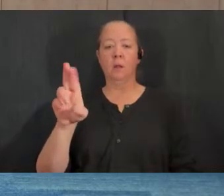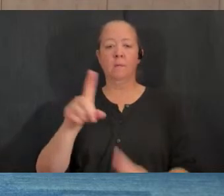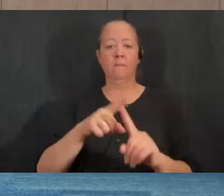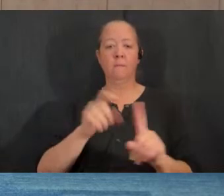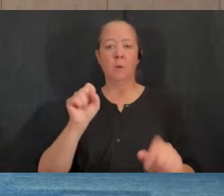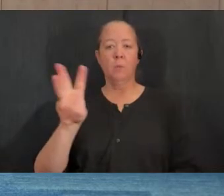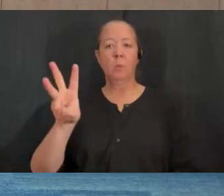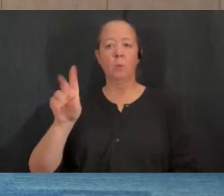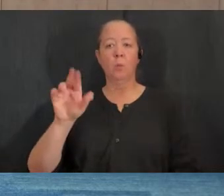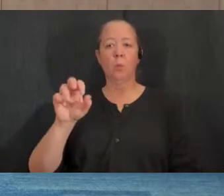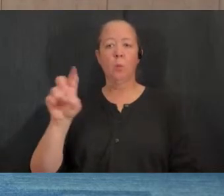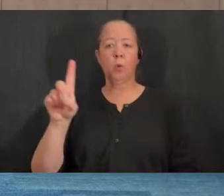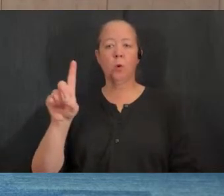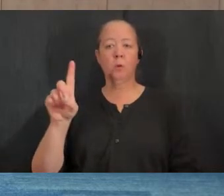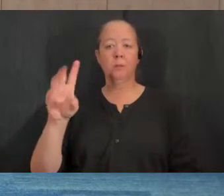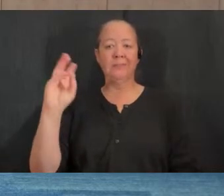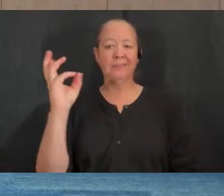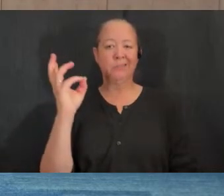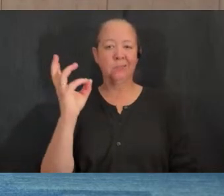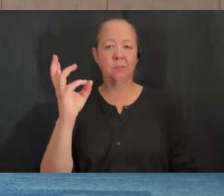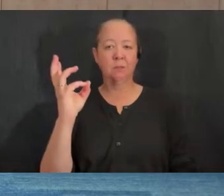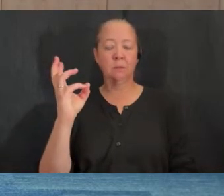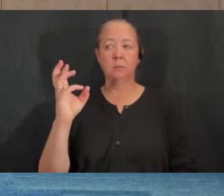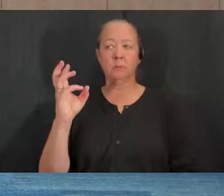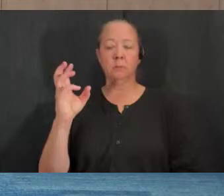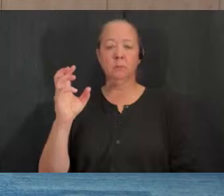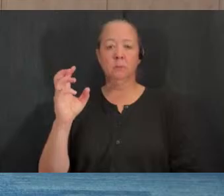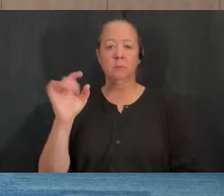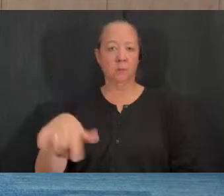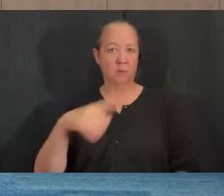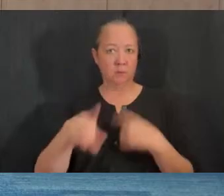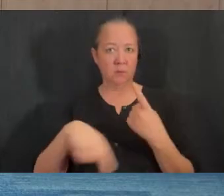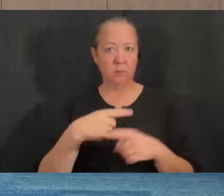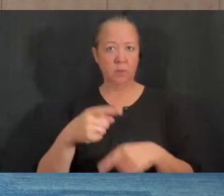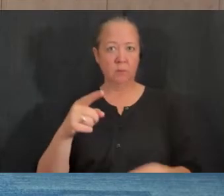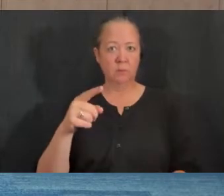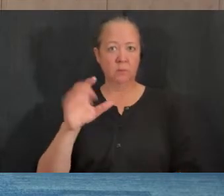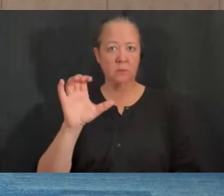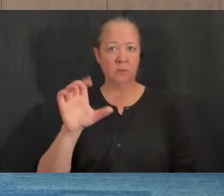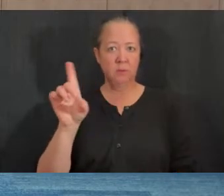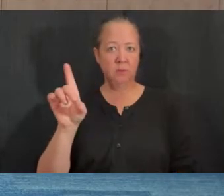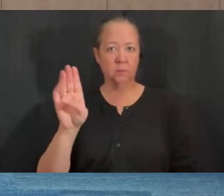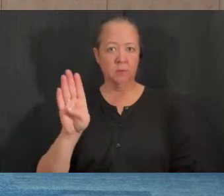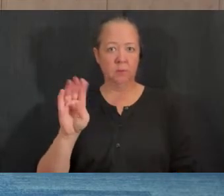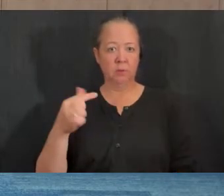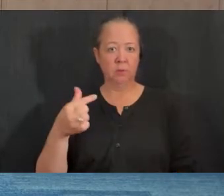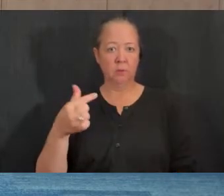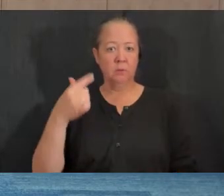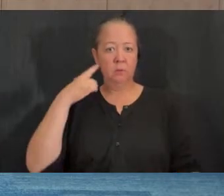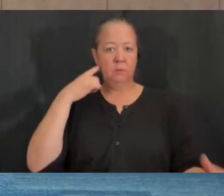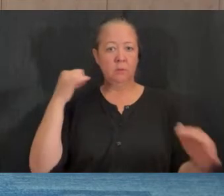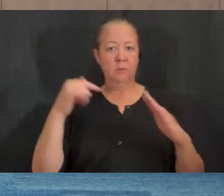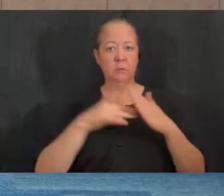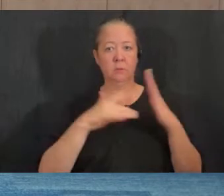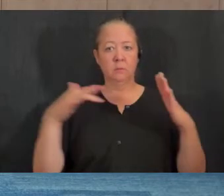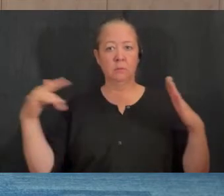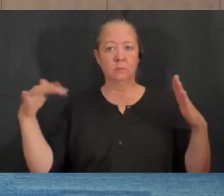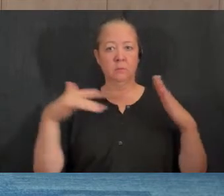on the CDBG? no, this was a store. It's hard, so maybe I'm too